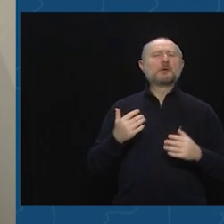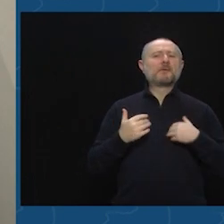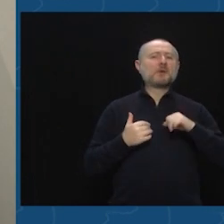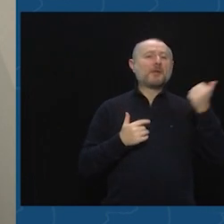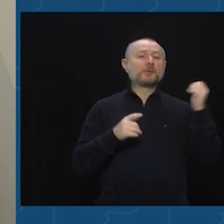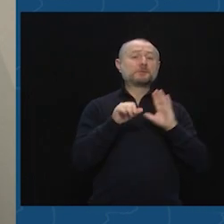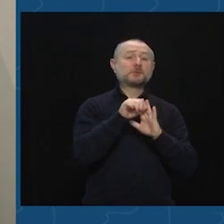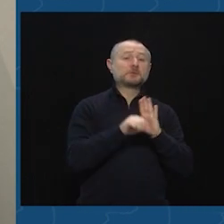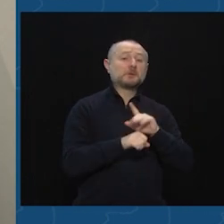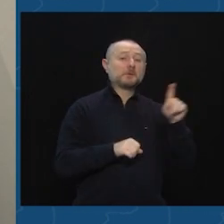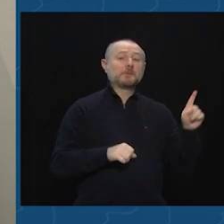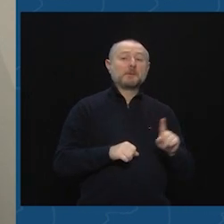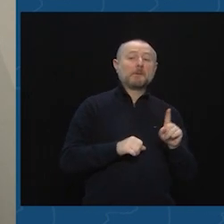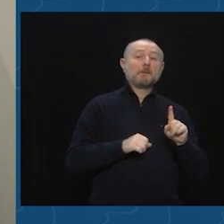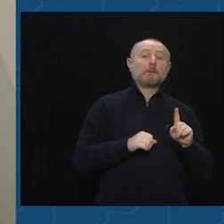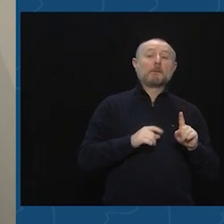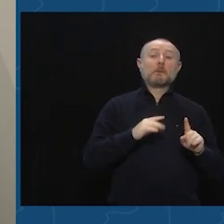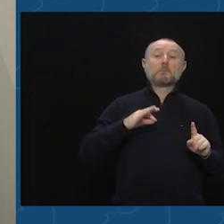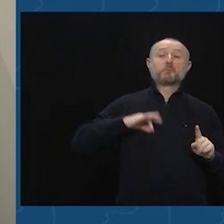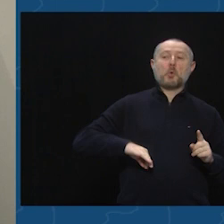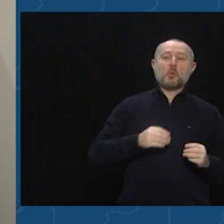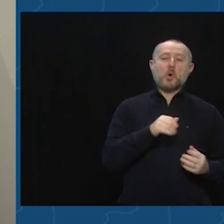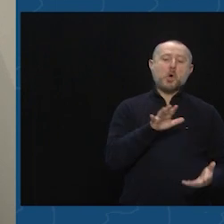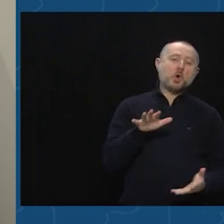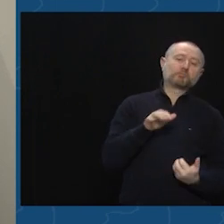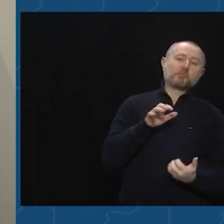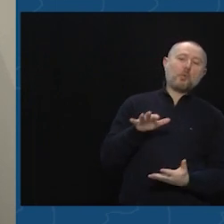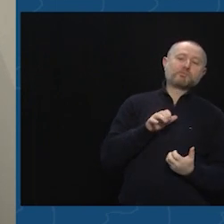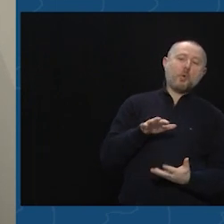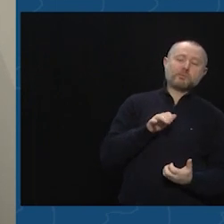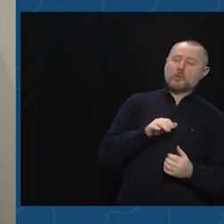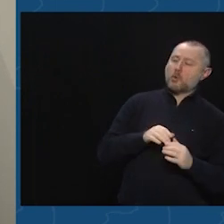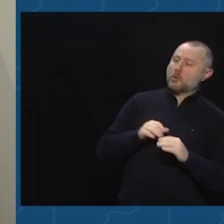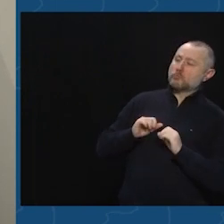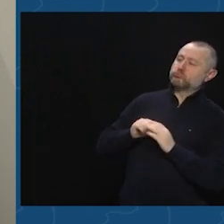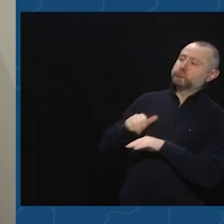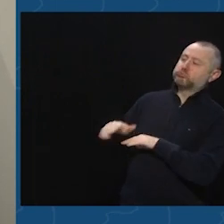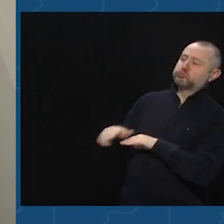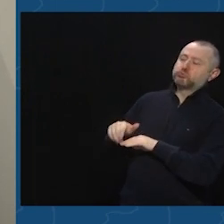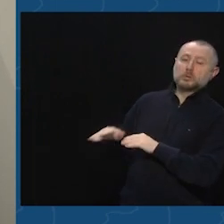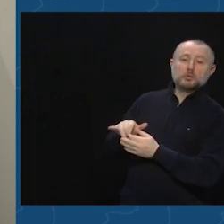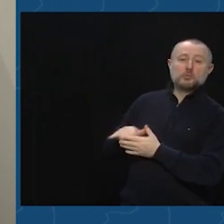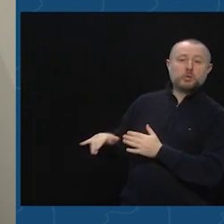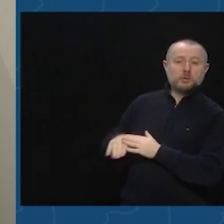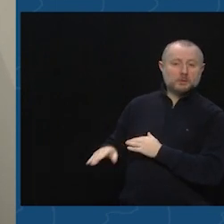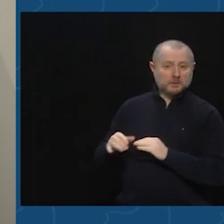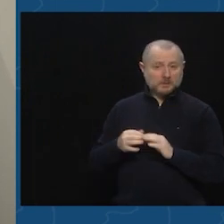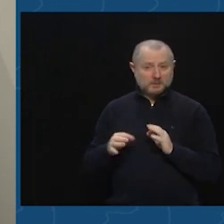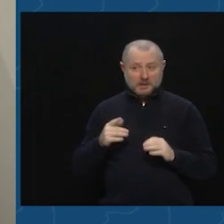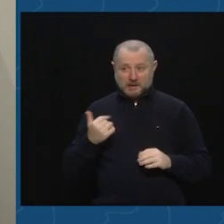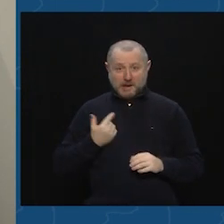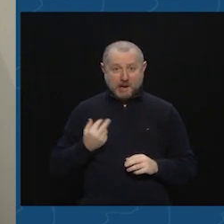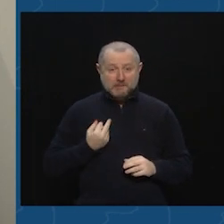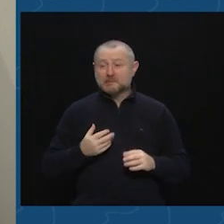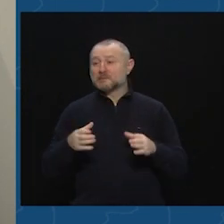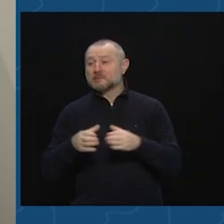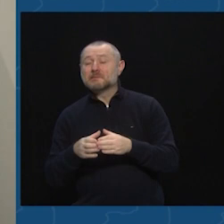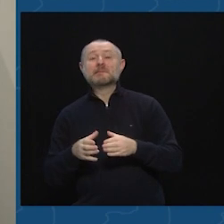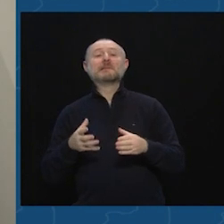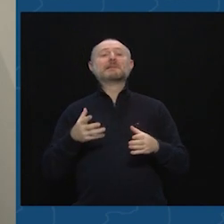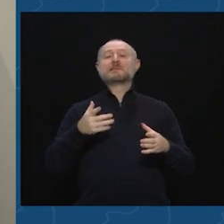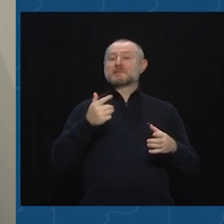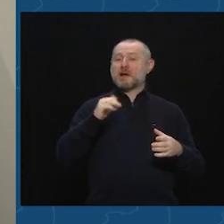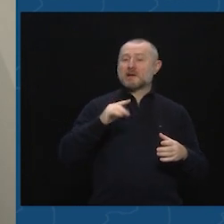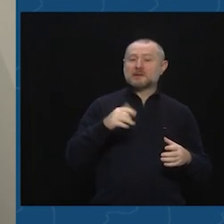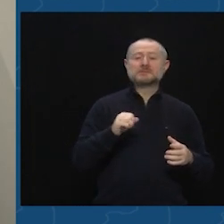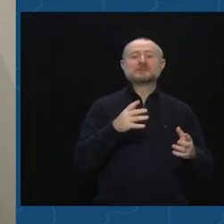guns come into New York to make a higher profit? Is this related to gang activity? Is it related to more domestic cases where people happen to have a